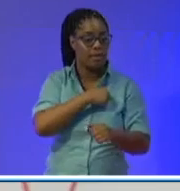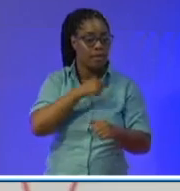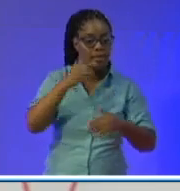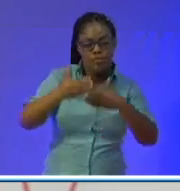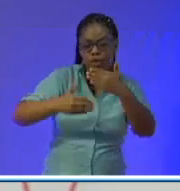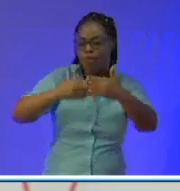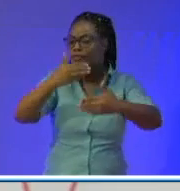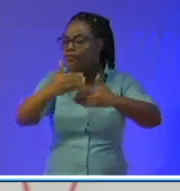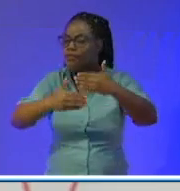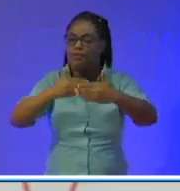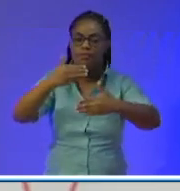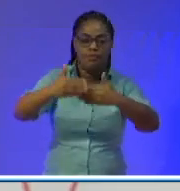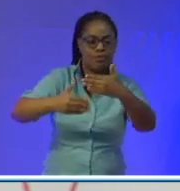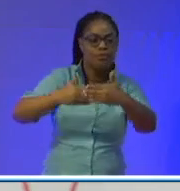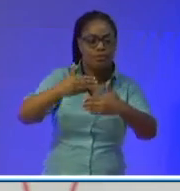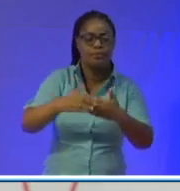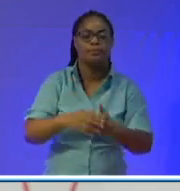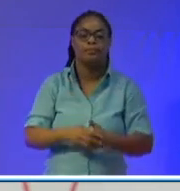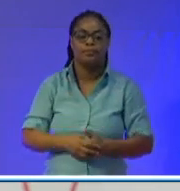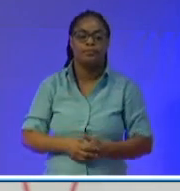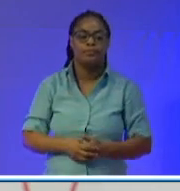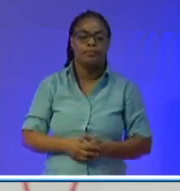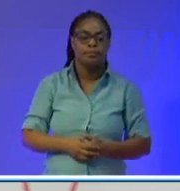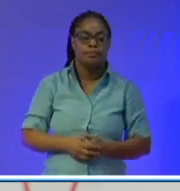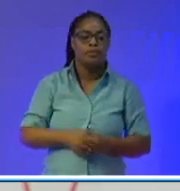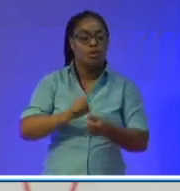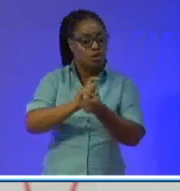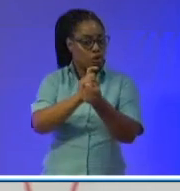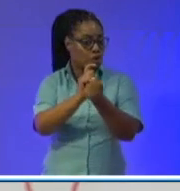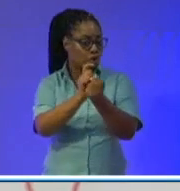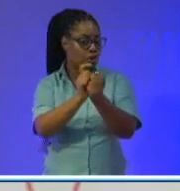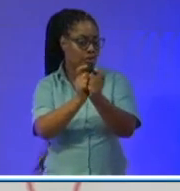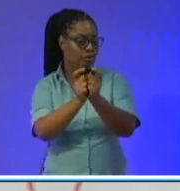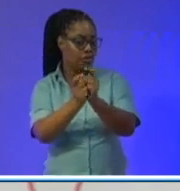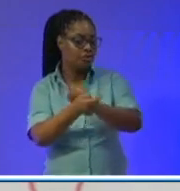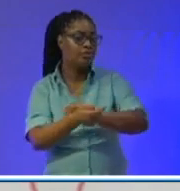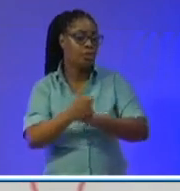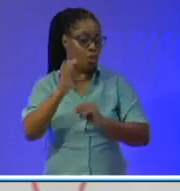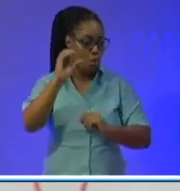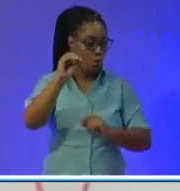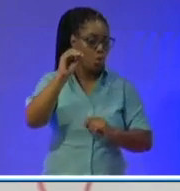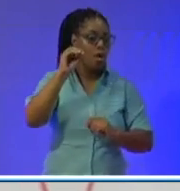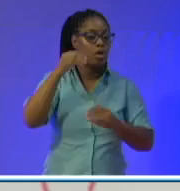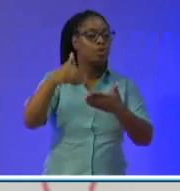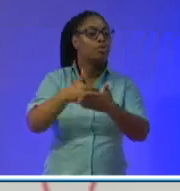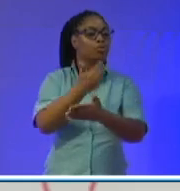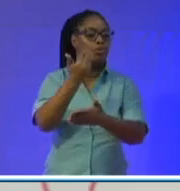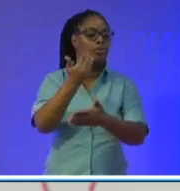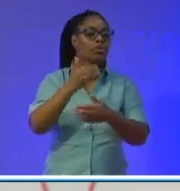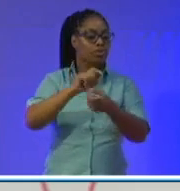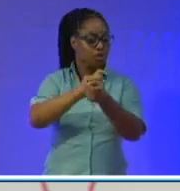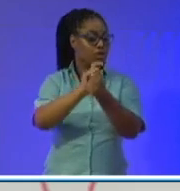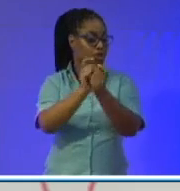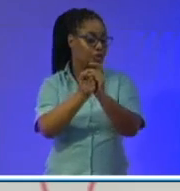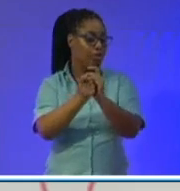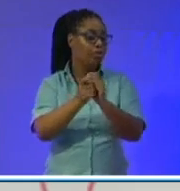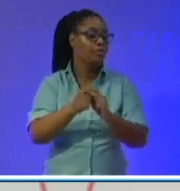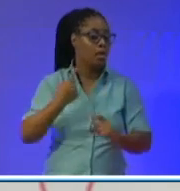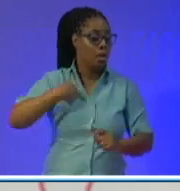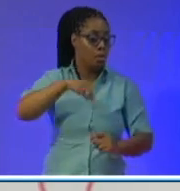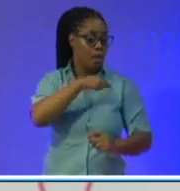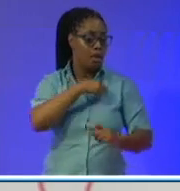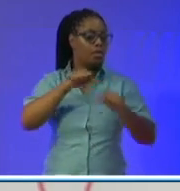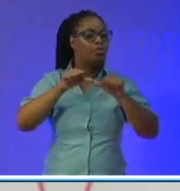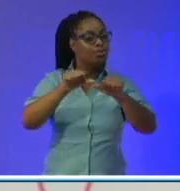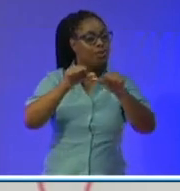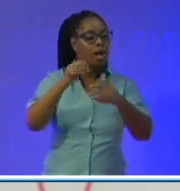variant, while we are still collecting information on it, while we are assessing whether or not it does actually present